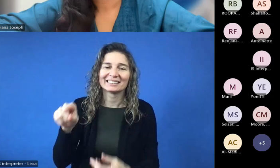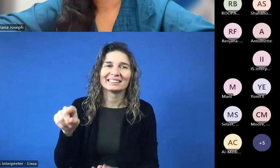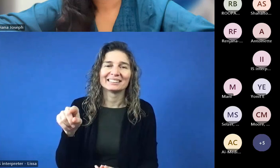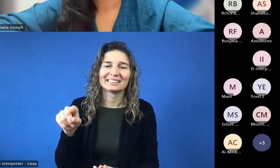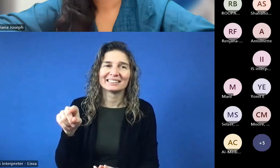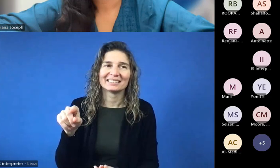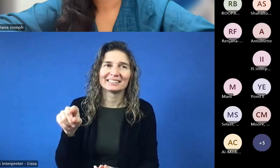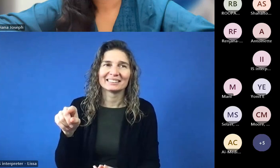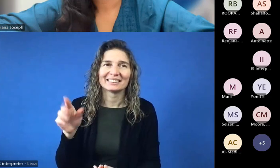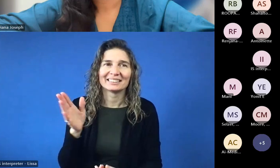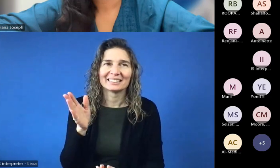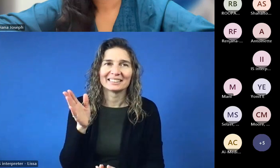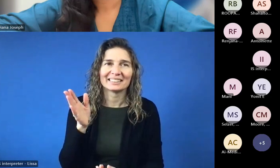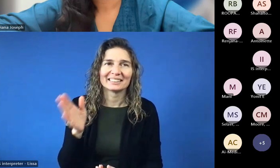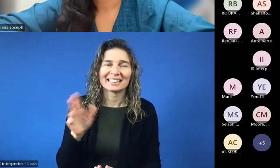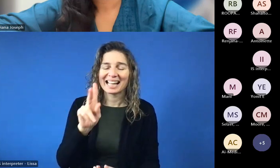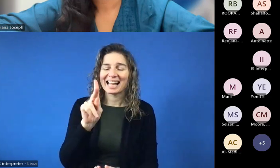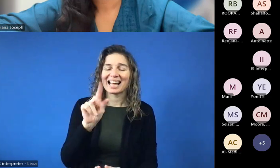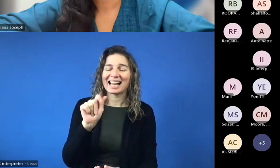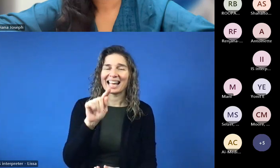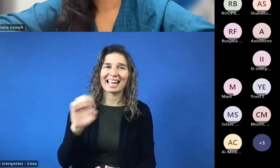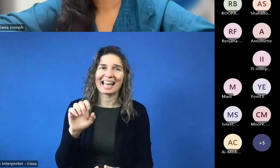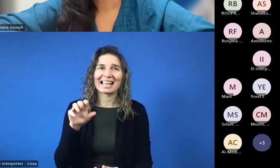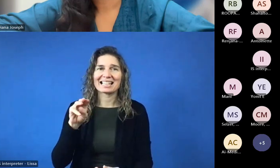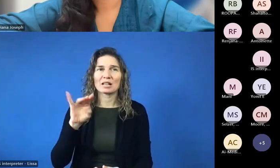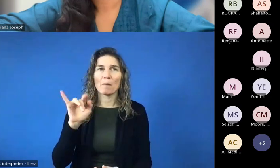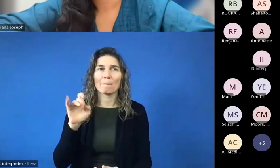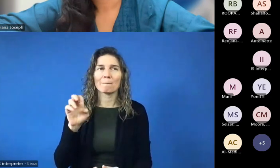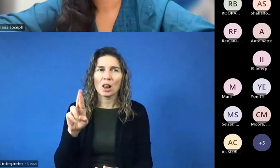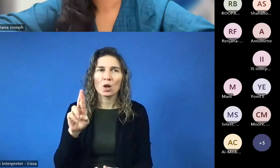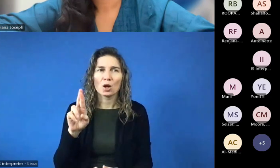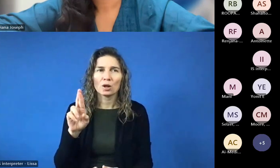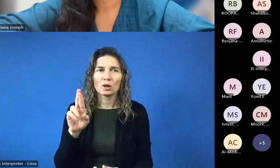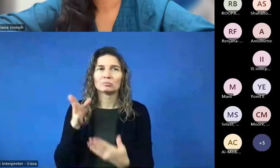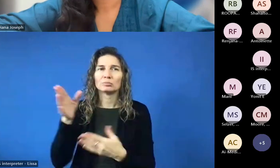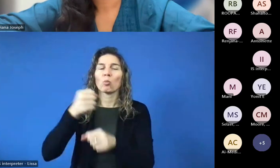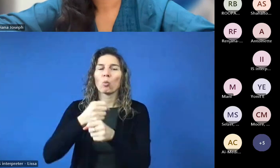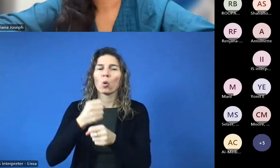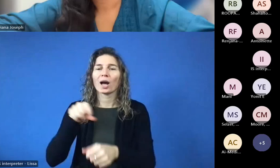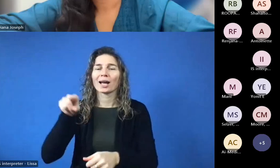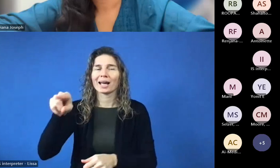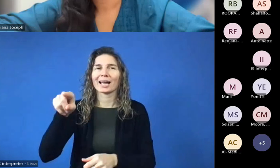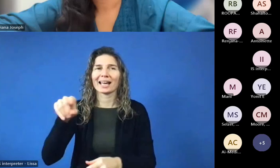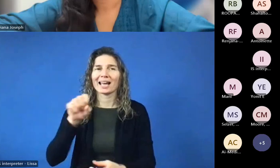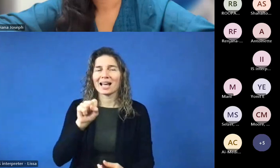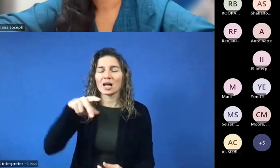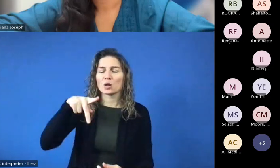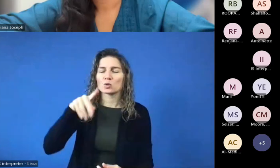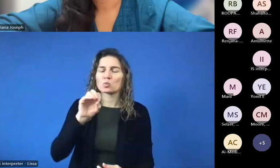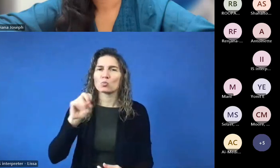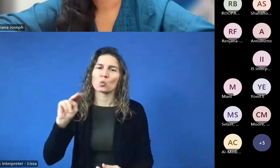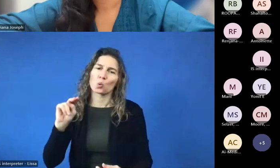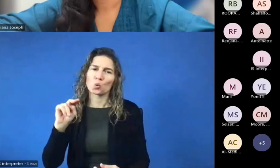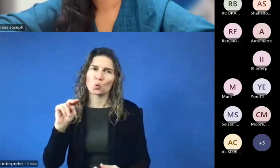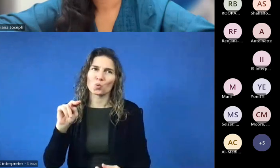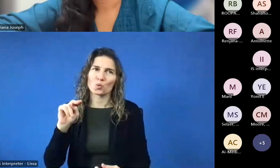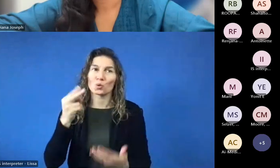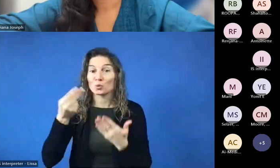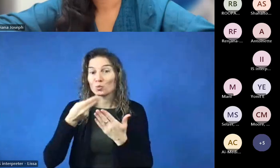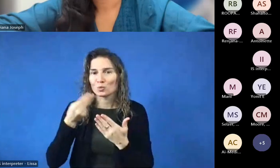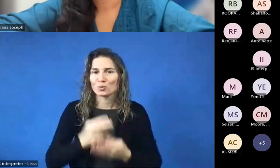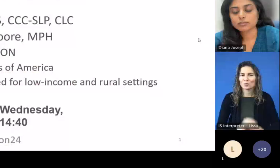who is working at Spoon. So floor is yours. Thank you, Helle. Thank you to the